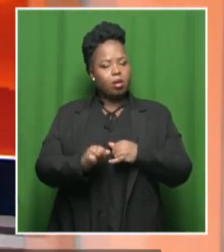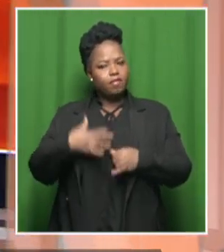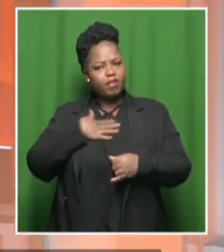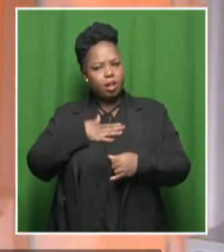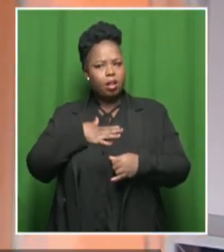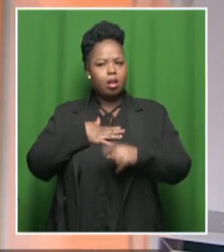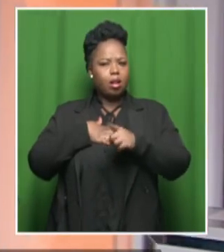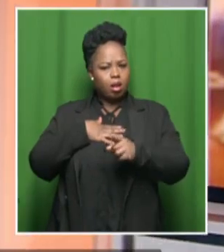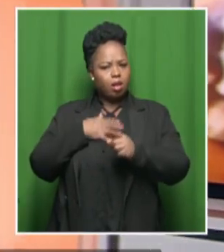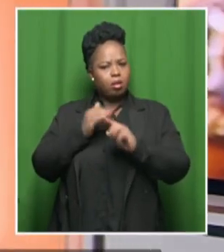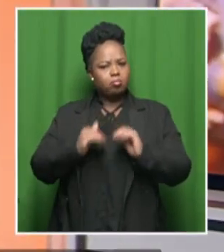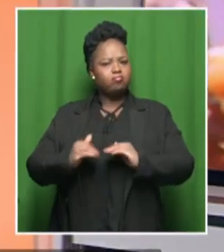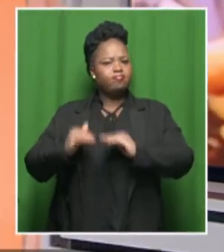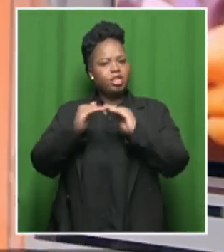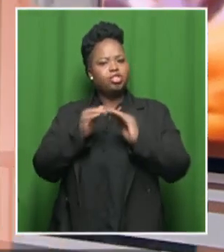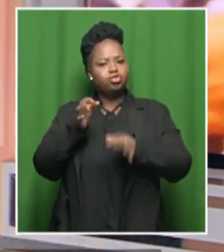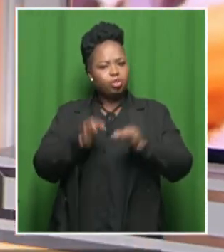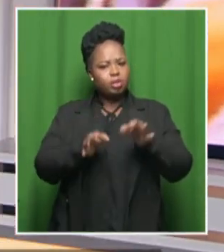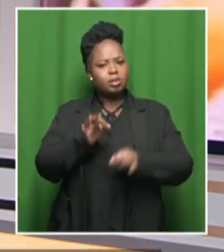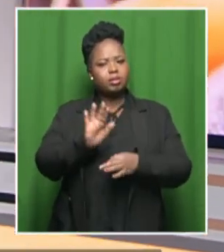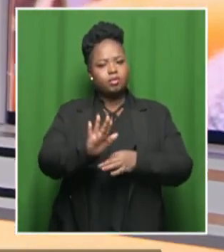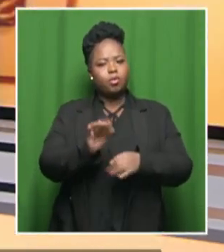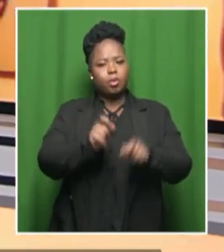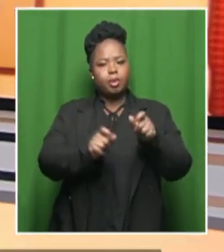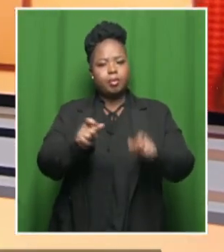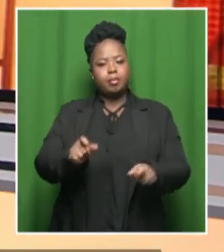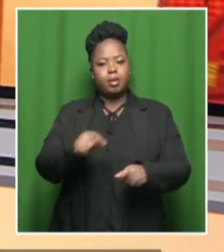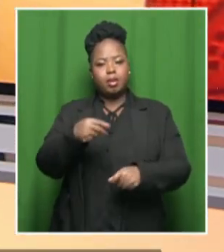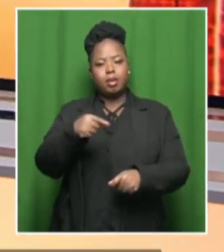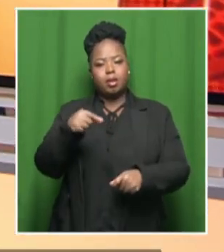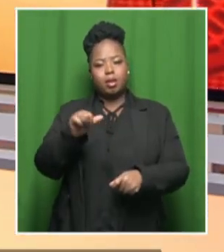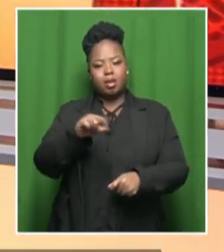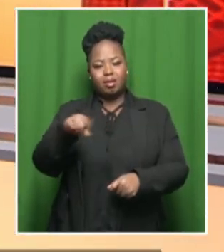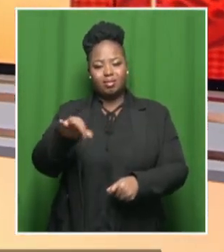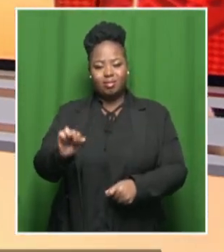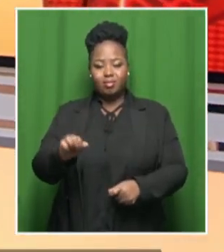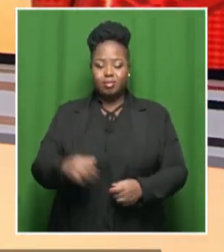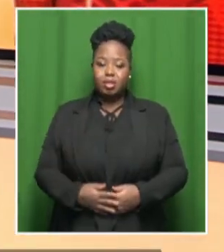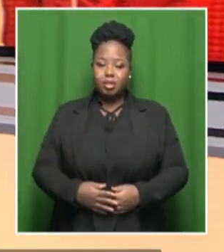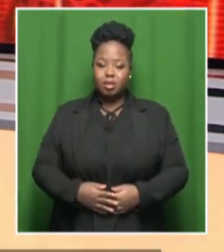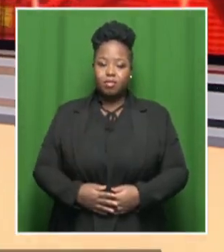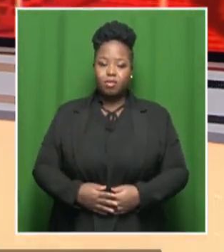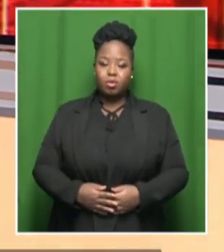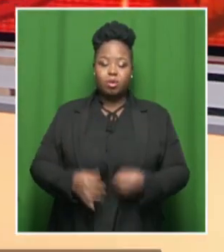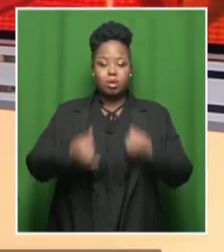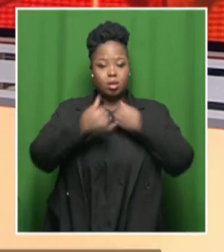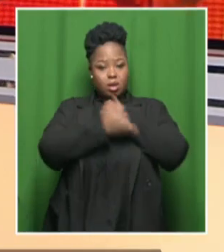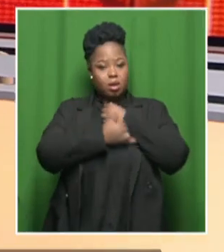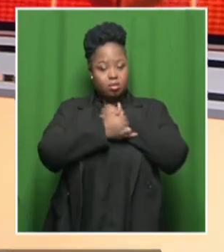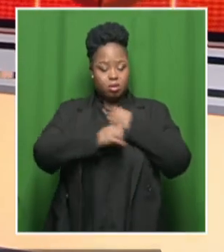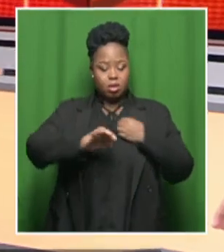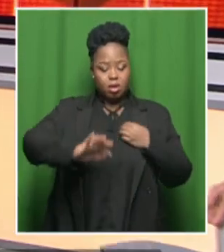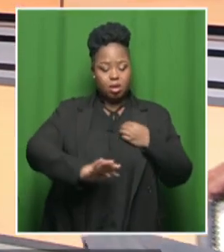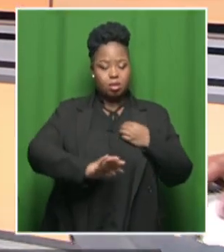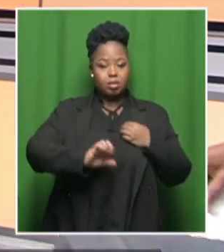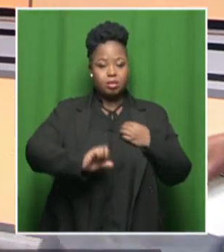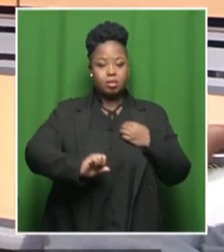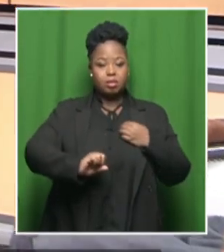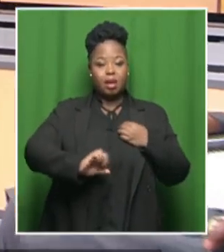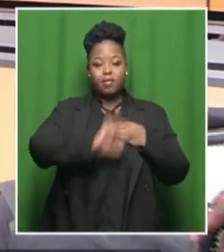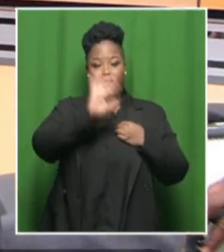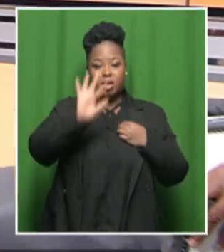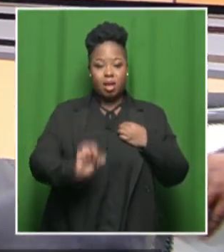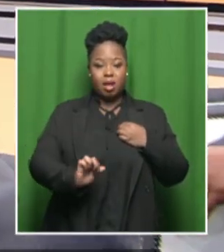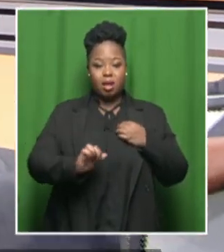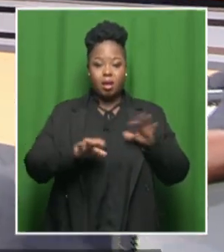Gaza. Perhaps you want to weigh in on, as a continent and as a country, South Africa, what this is doing for